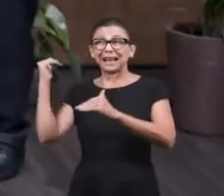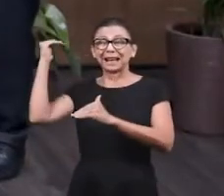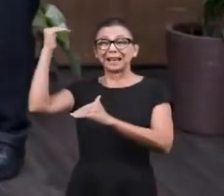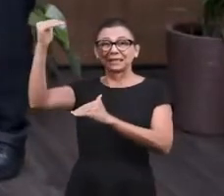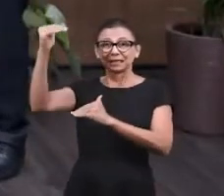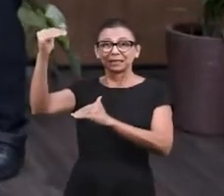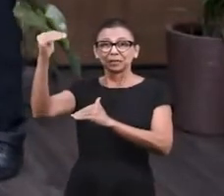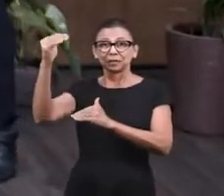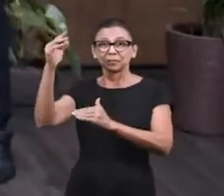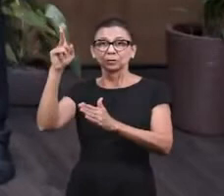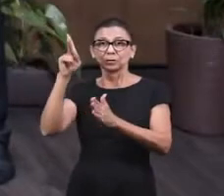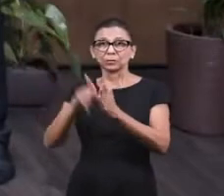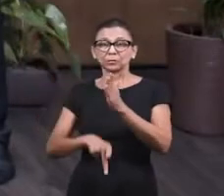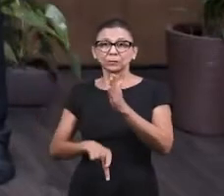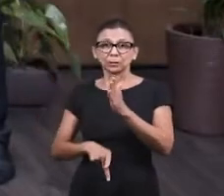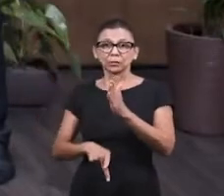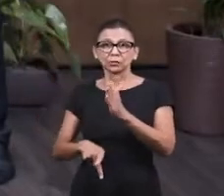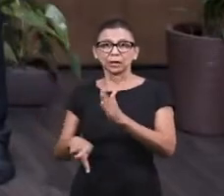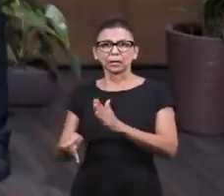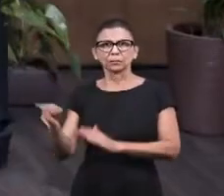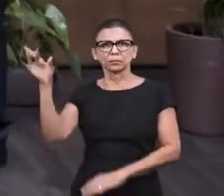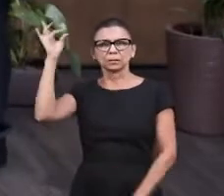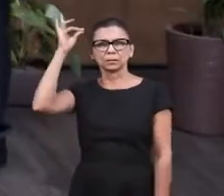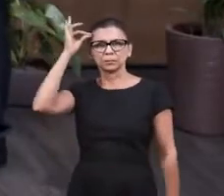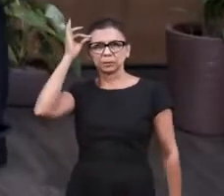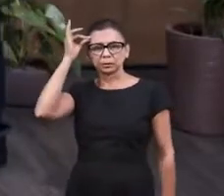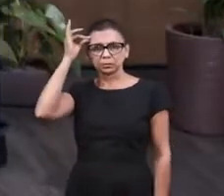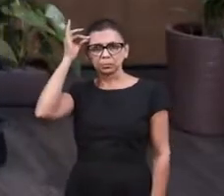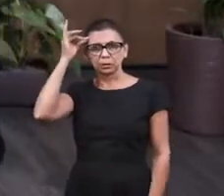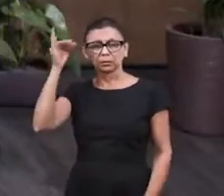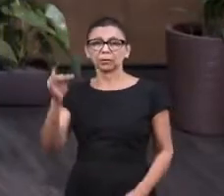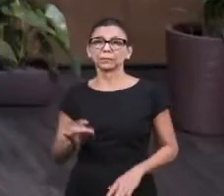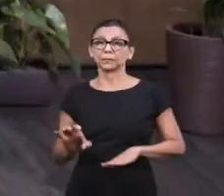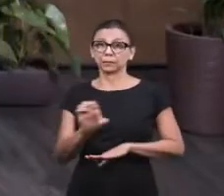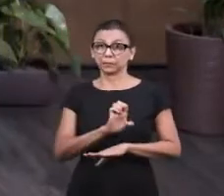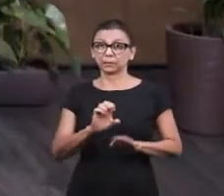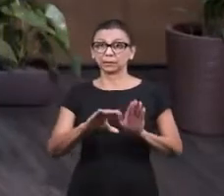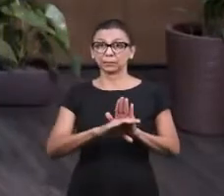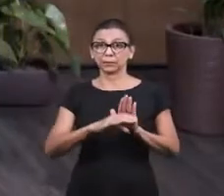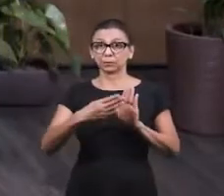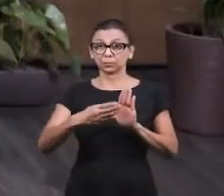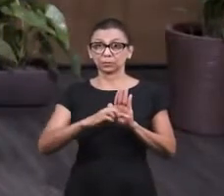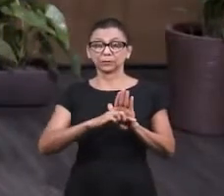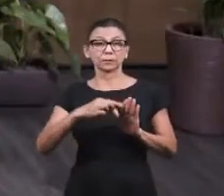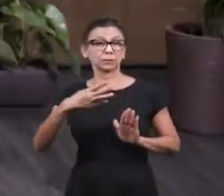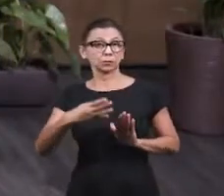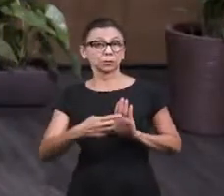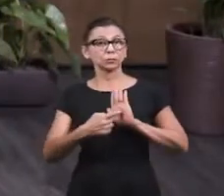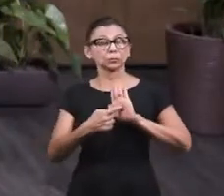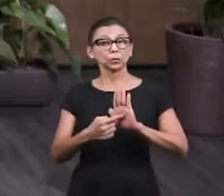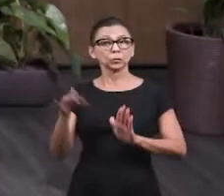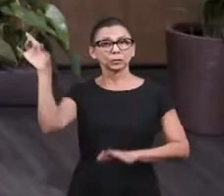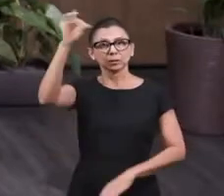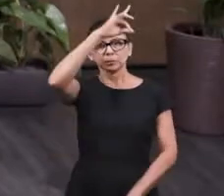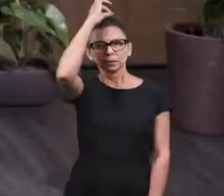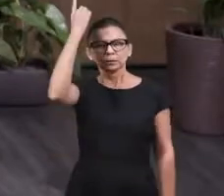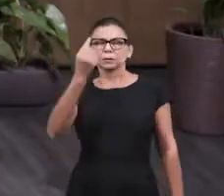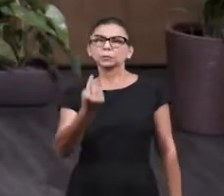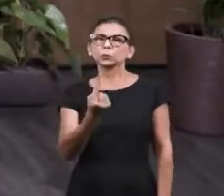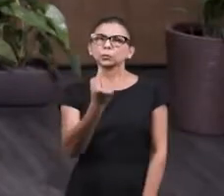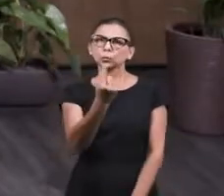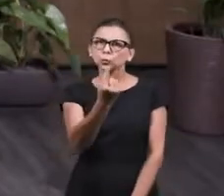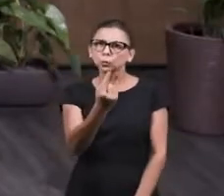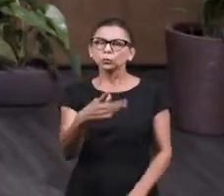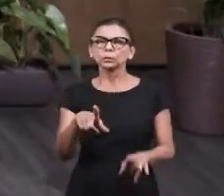cannot overwhelm the spiritual projects. Why? Because the Spirit, here we have Ephesians chapter 4, verse 4. The Spirit